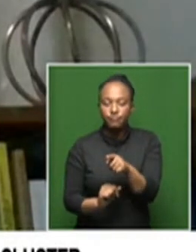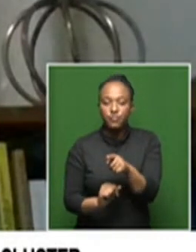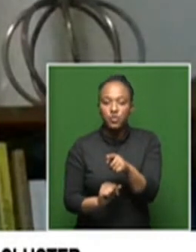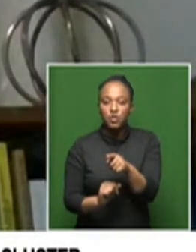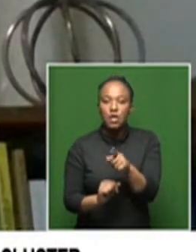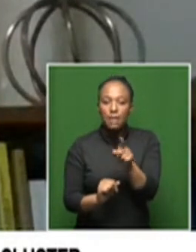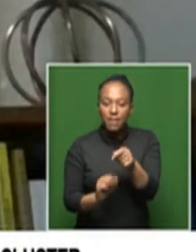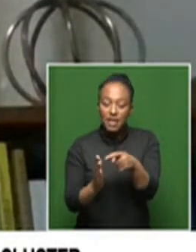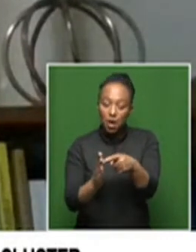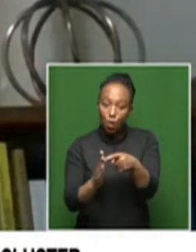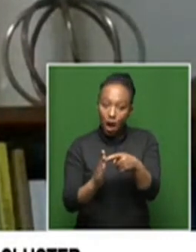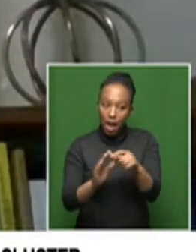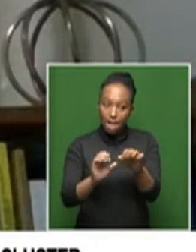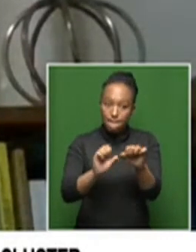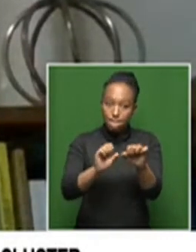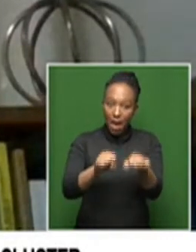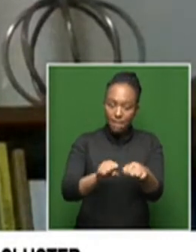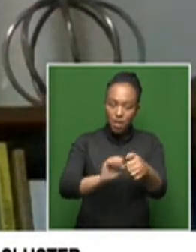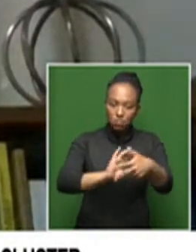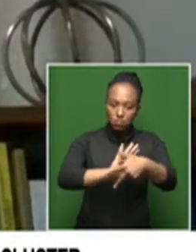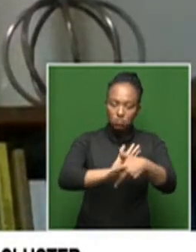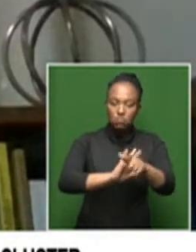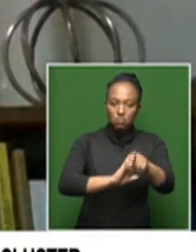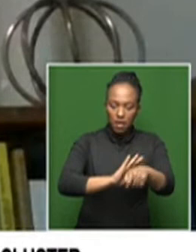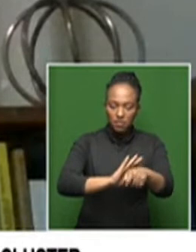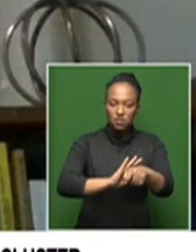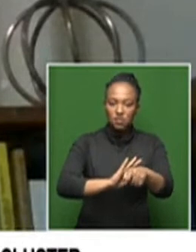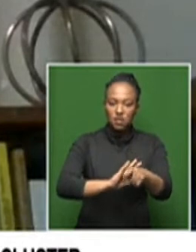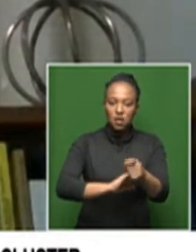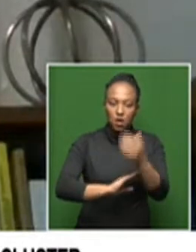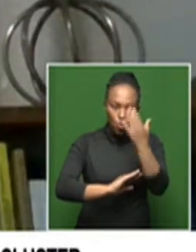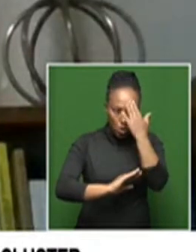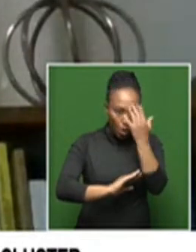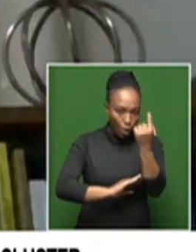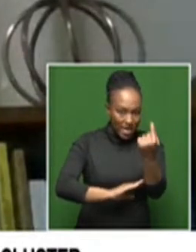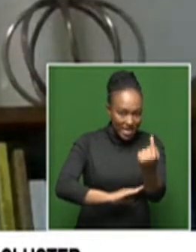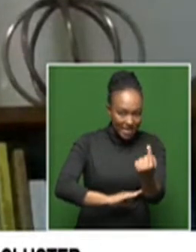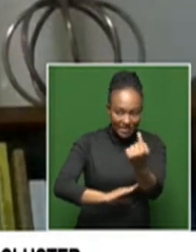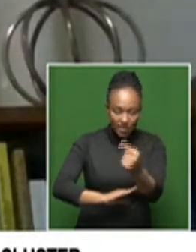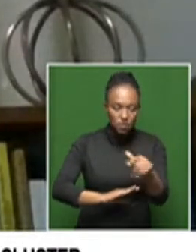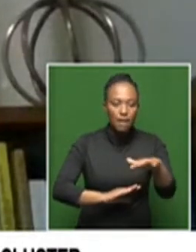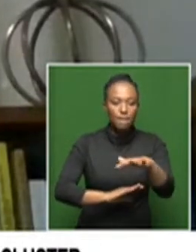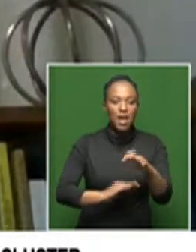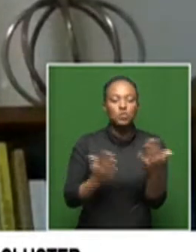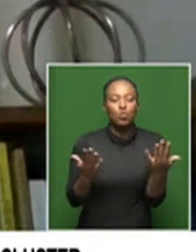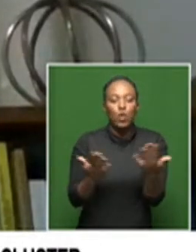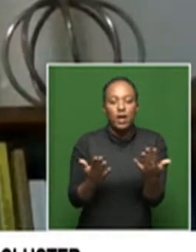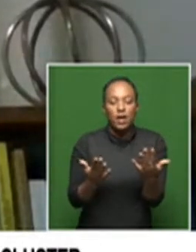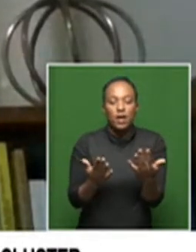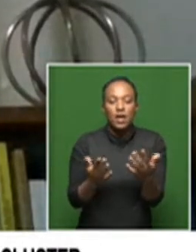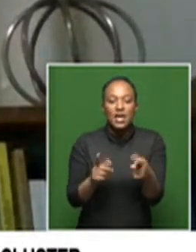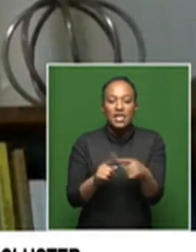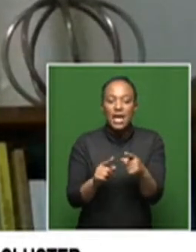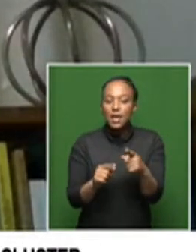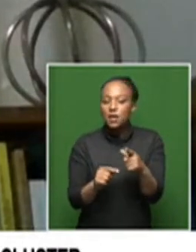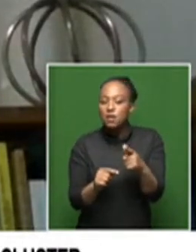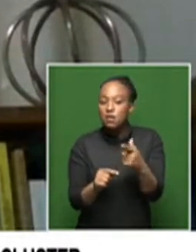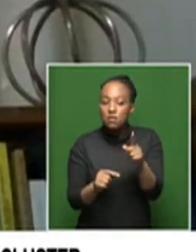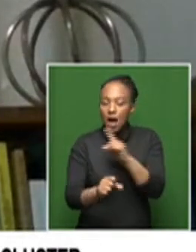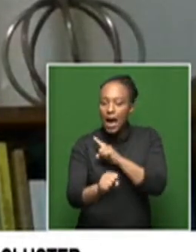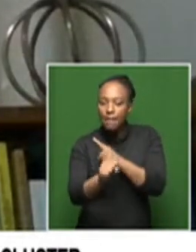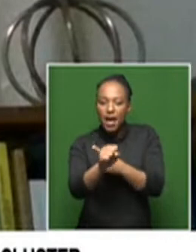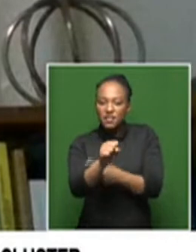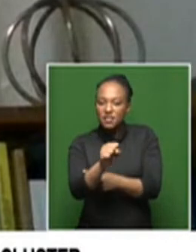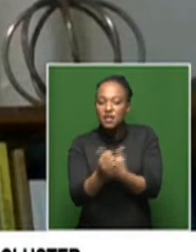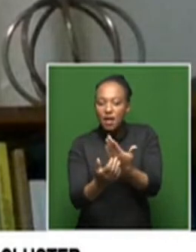the required permits, and that we know where each one of these sites are and also what the capacity in each one of these